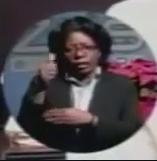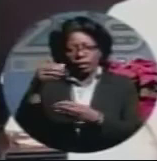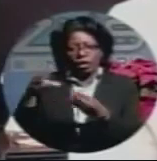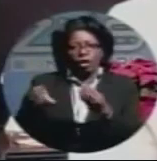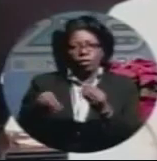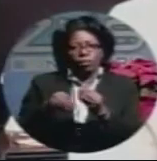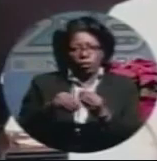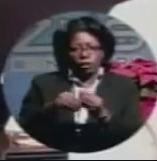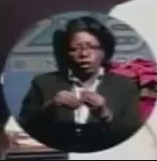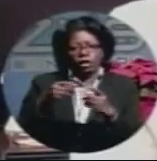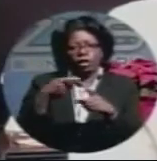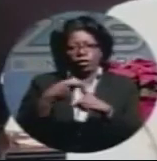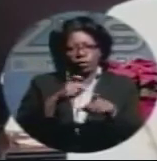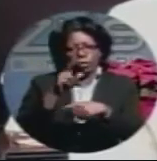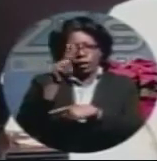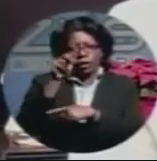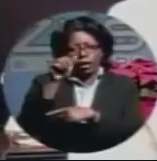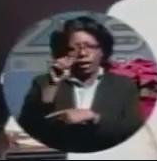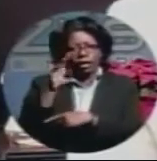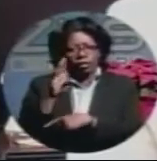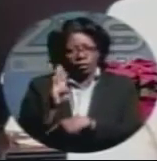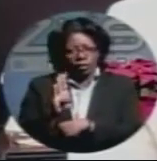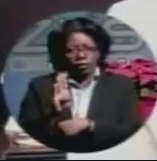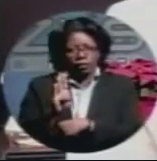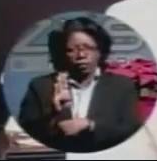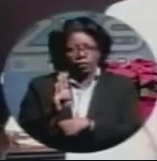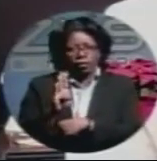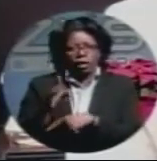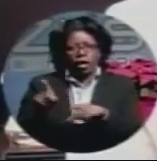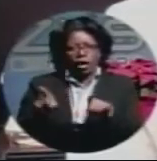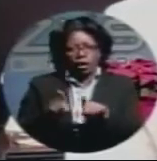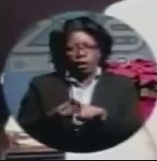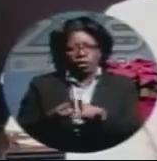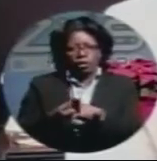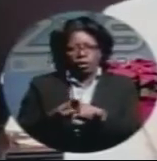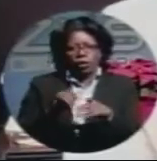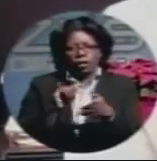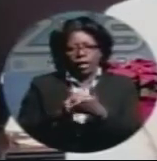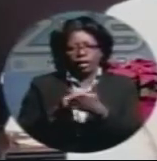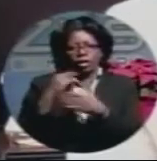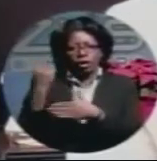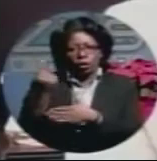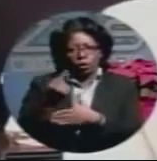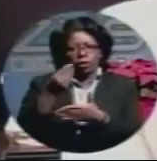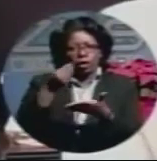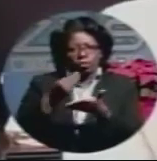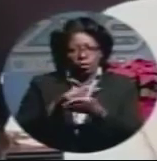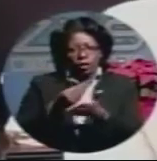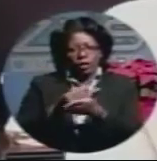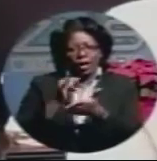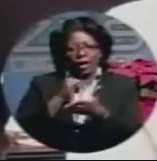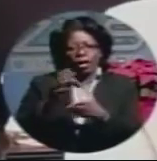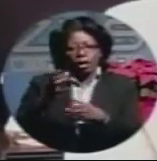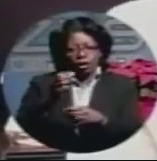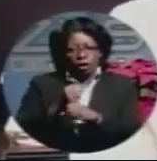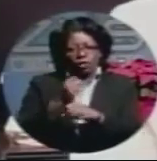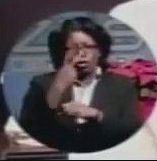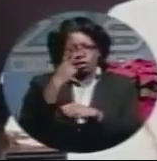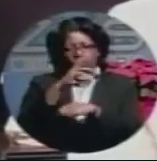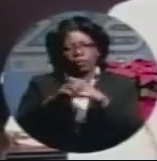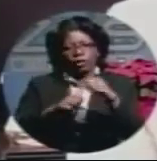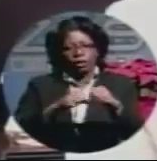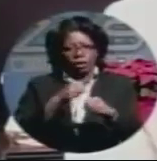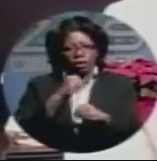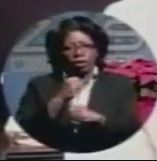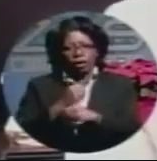from the National Insurance Board. I want to state that the only funds that I would have received over a 2-year